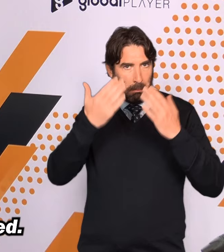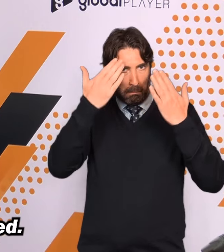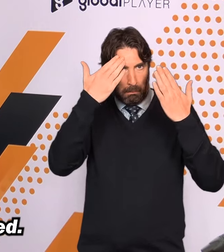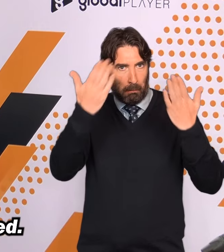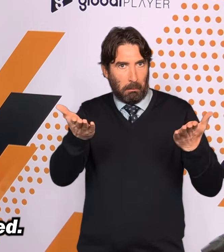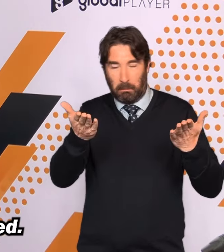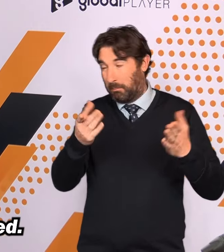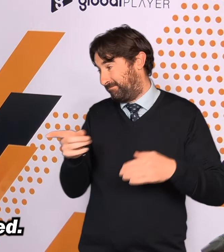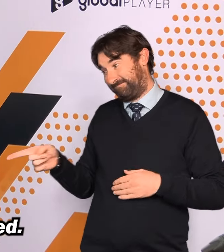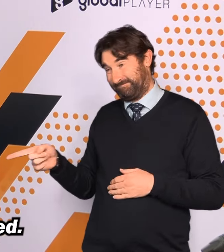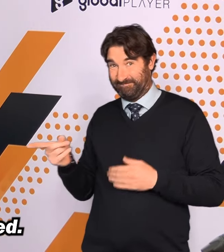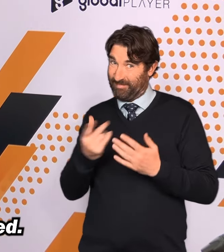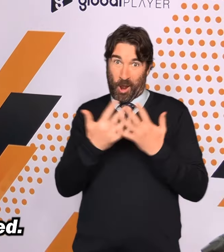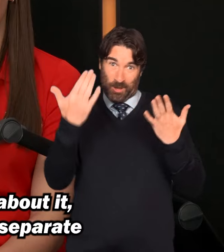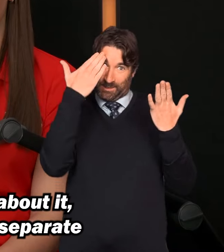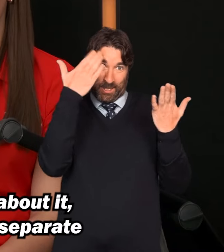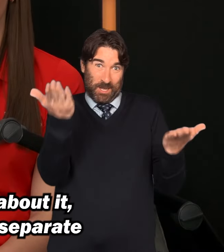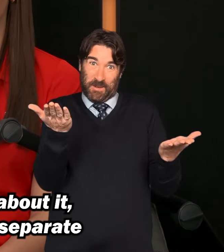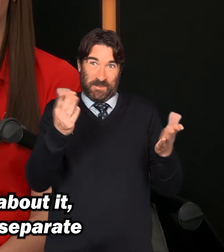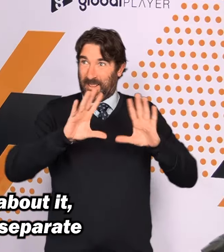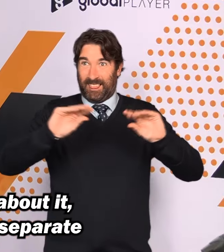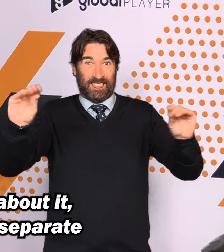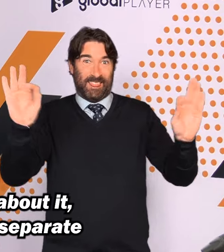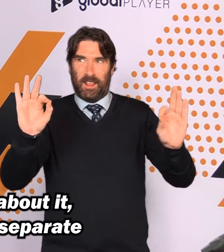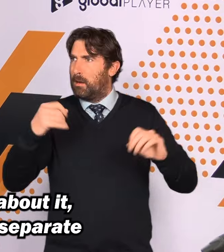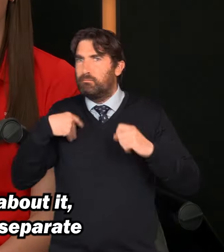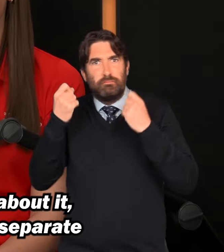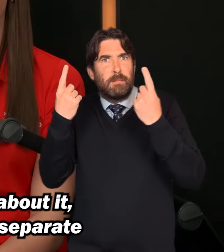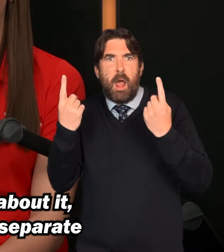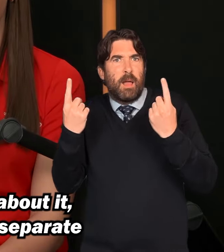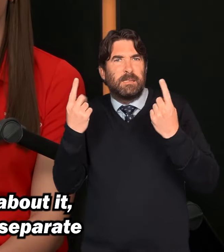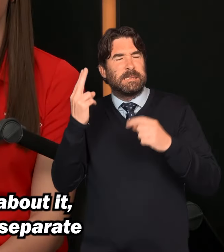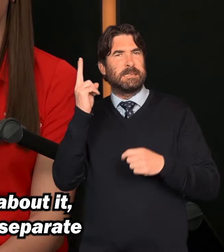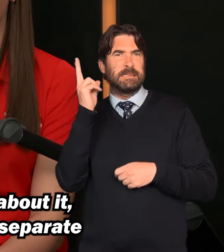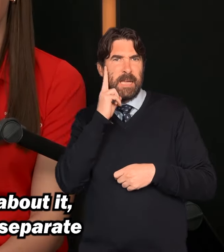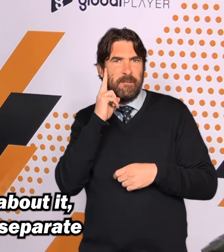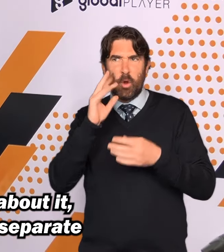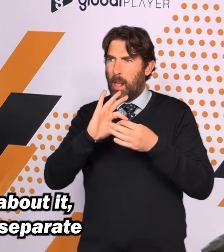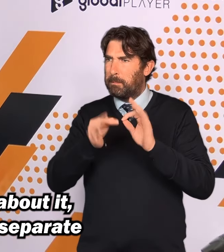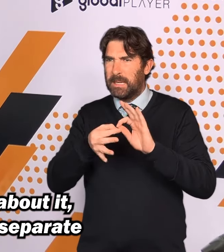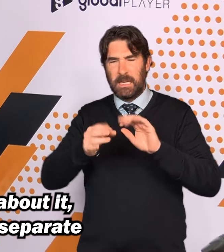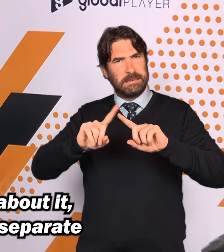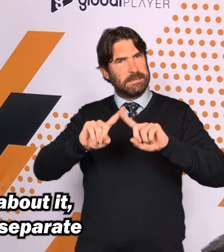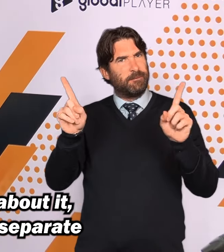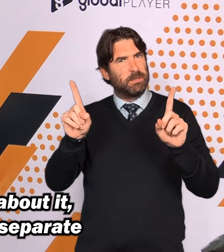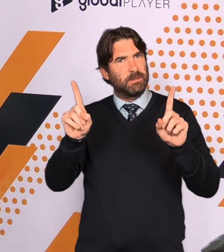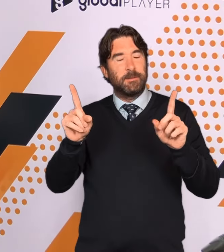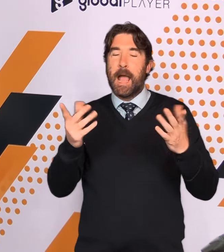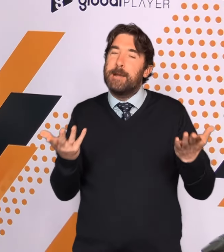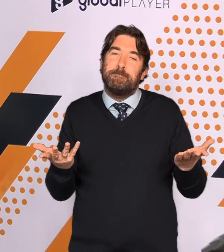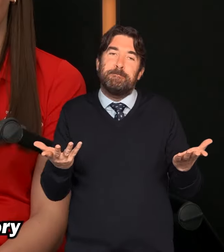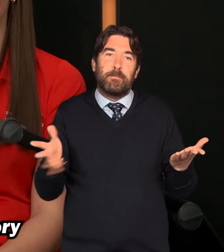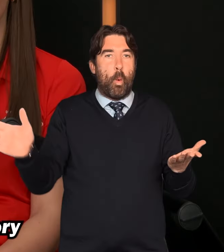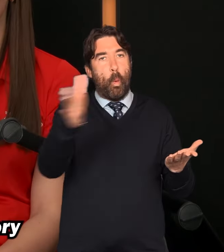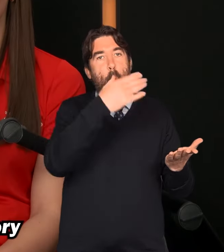about. I hadn't kind of registered. Yeah, not many people know much about it at all. No. Deaflympics was so separate